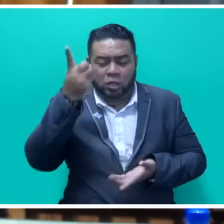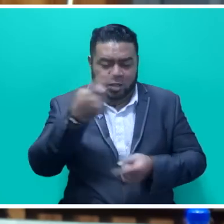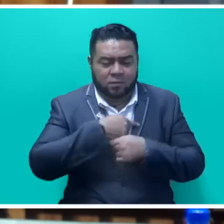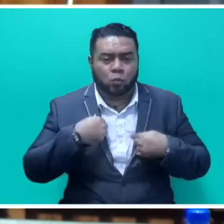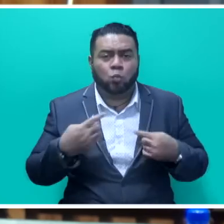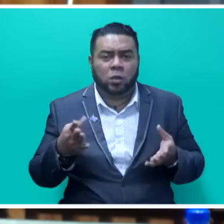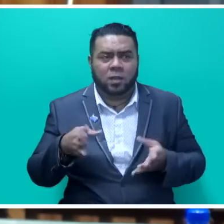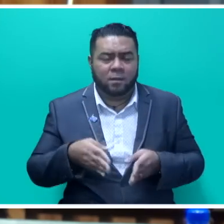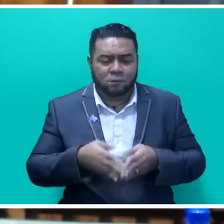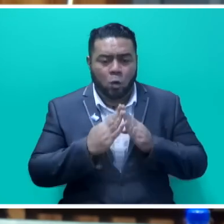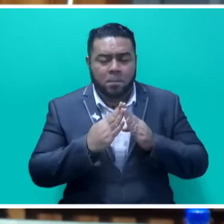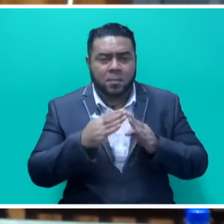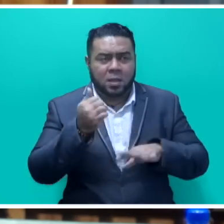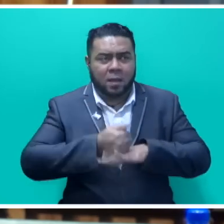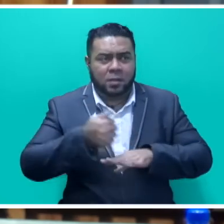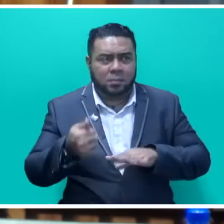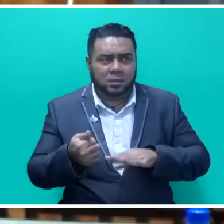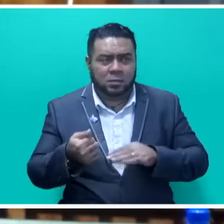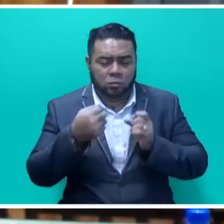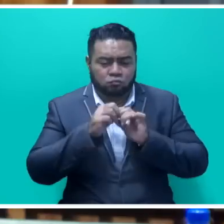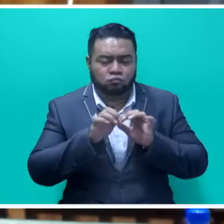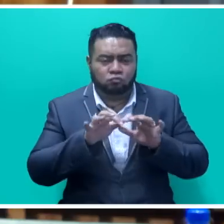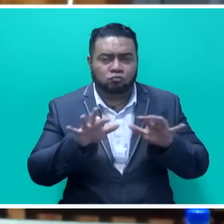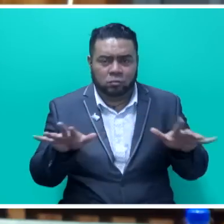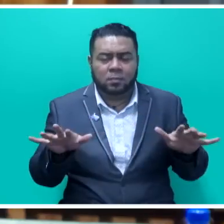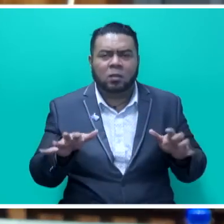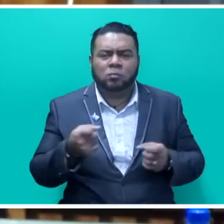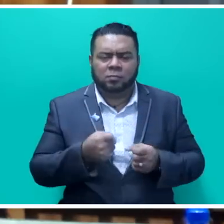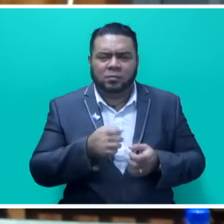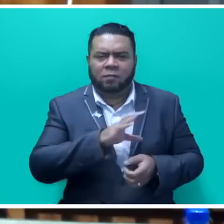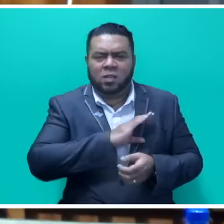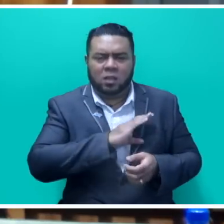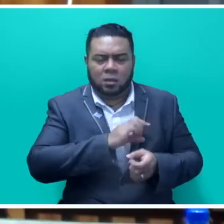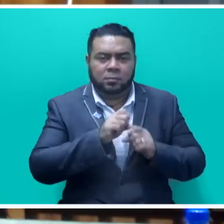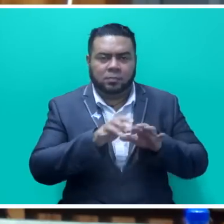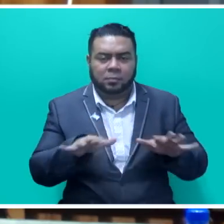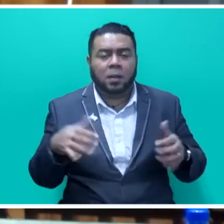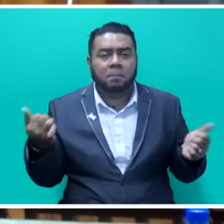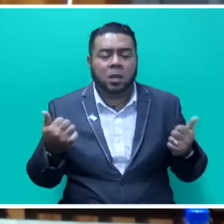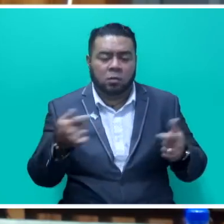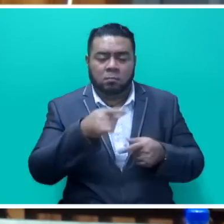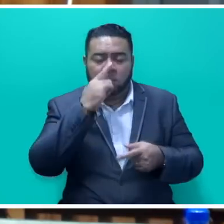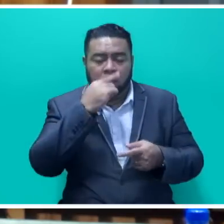That was a fear spread by many of those sitting on the other side.